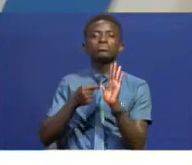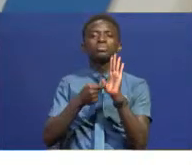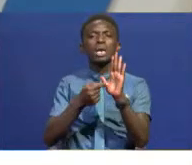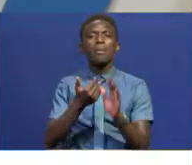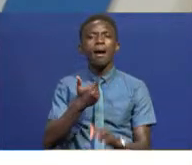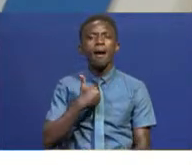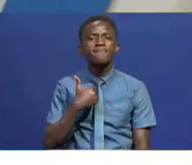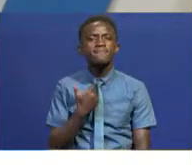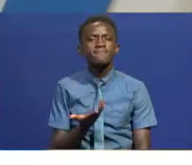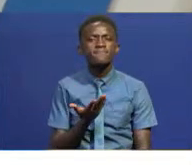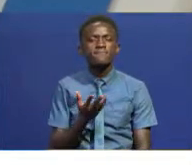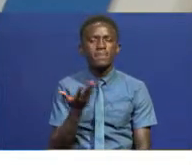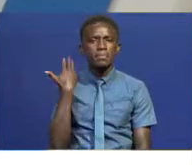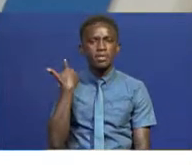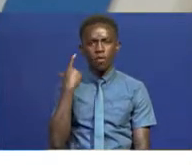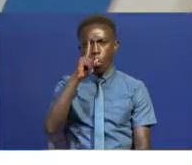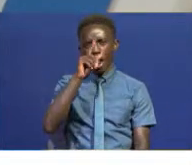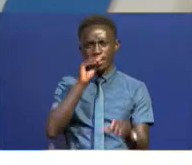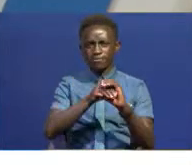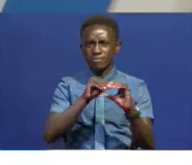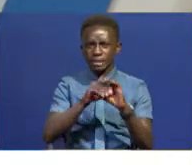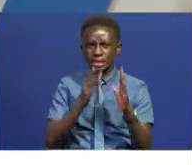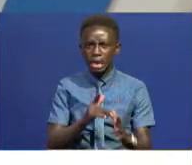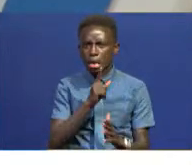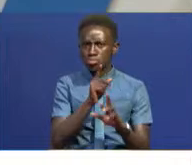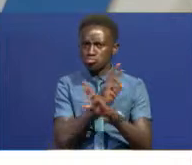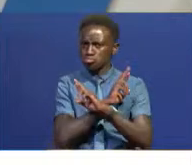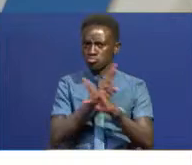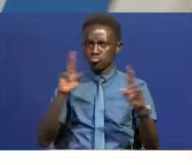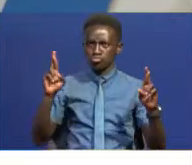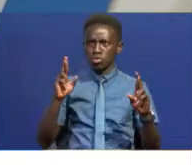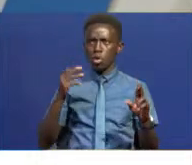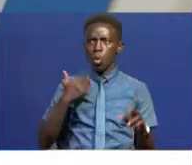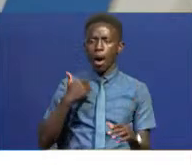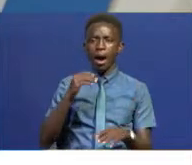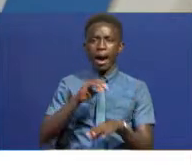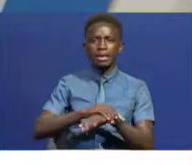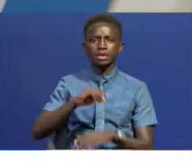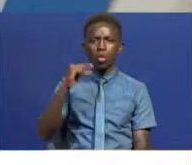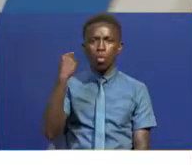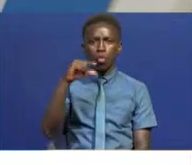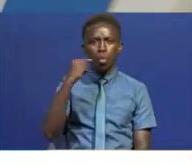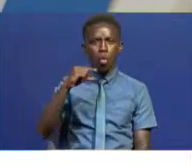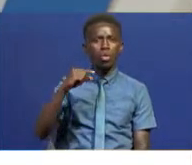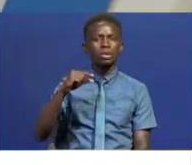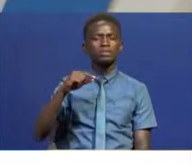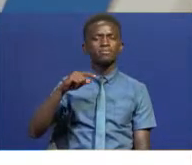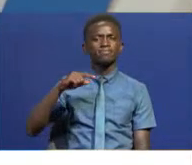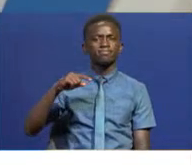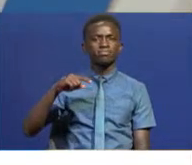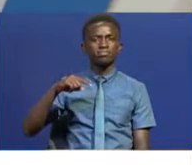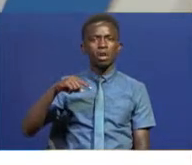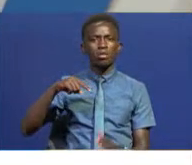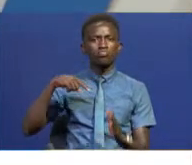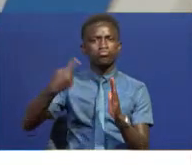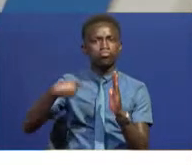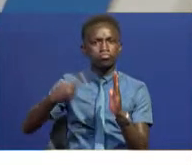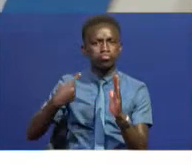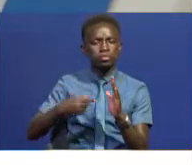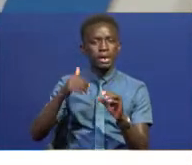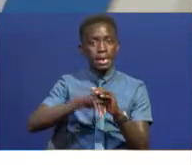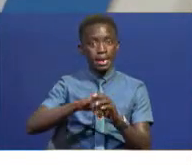intend to have a gold refinery in Kakamega. This one will be a